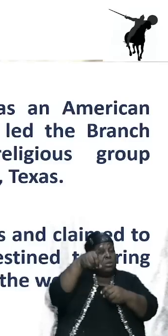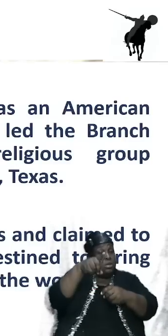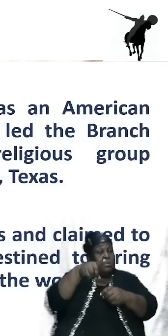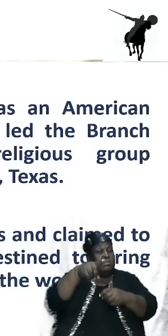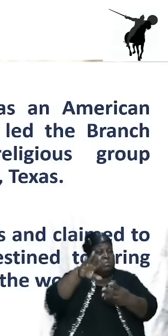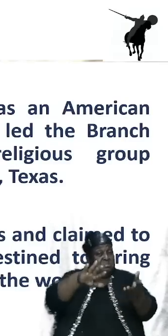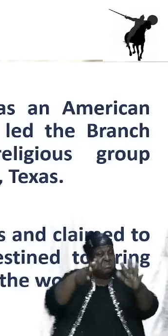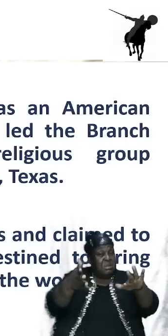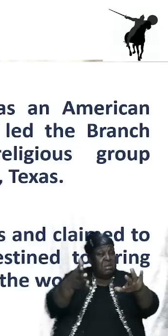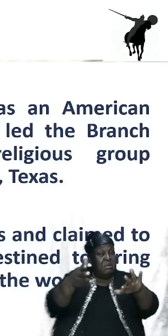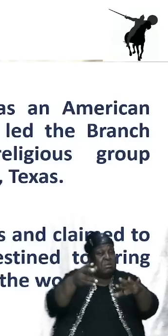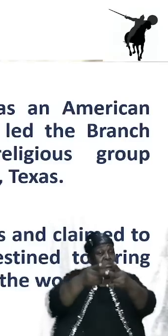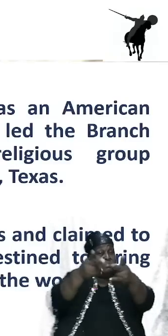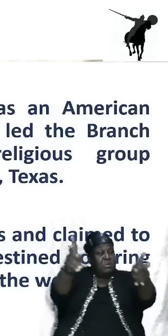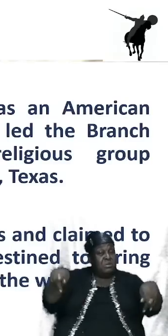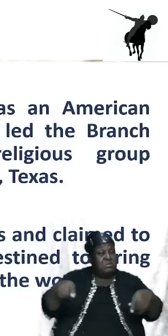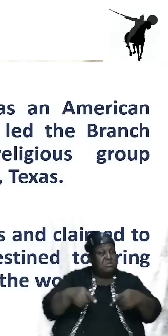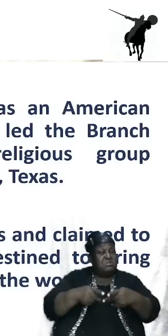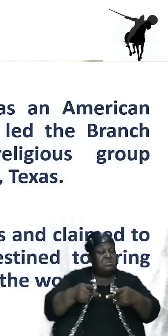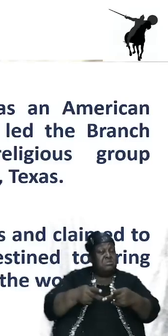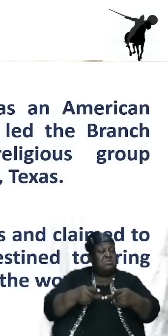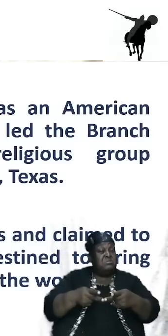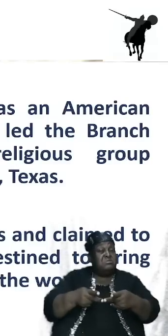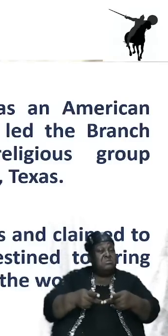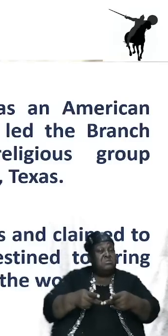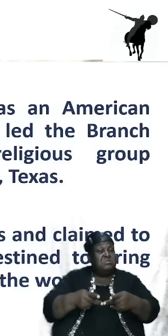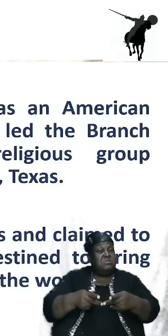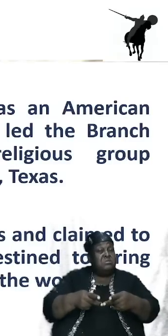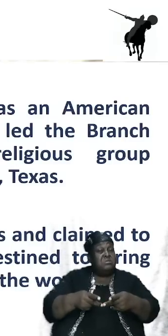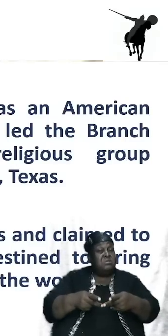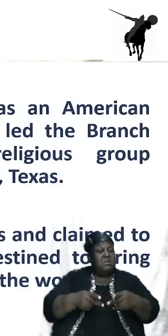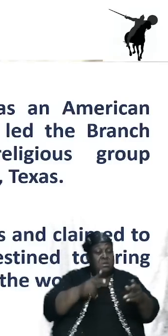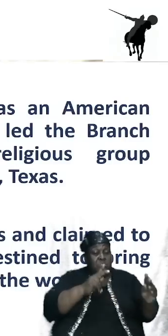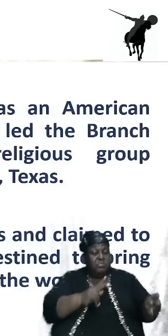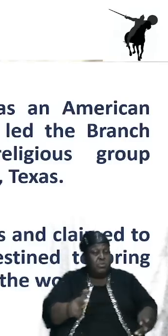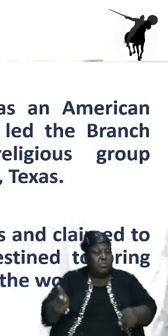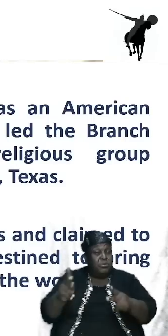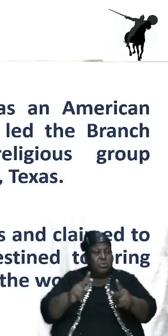And guess what he was doing? He was practically preparing